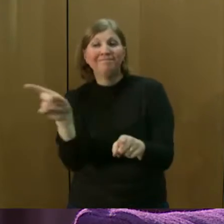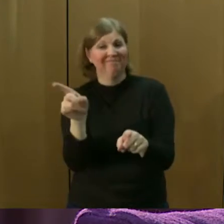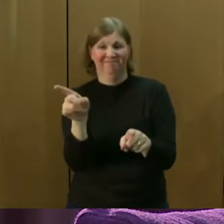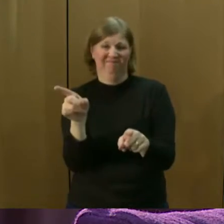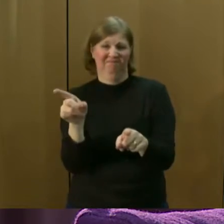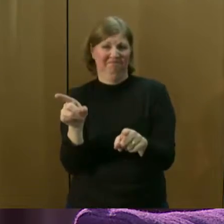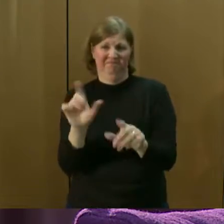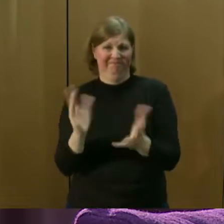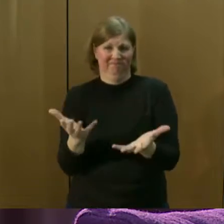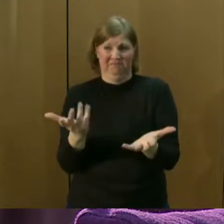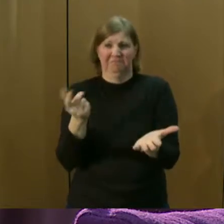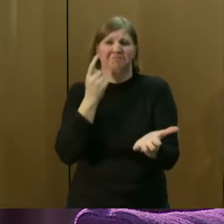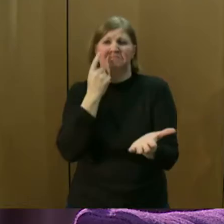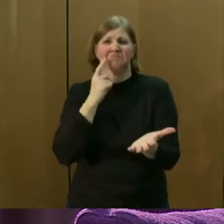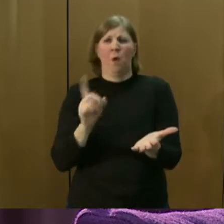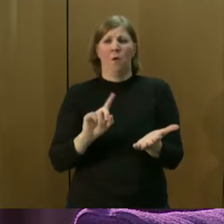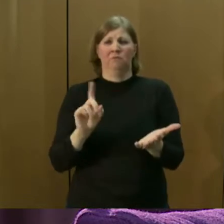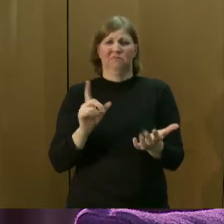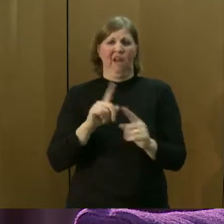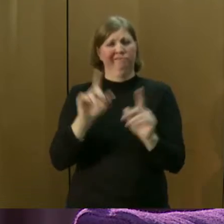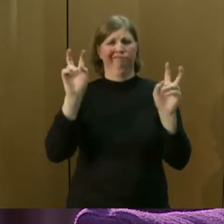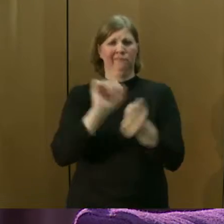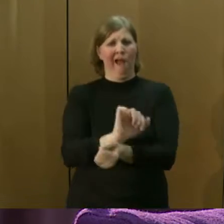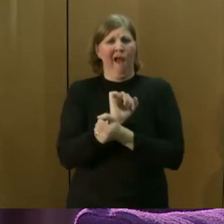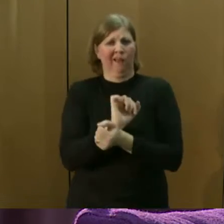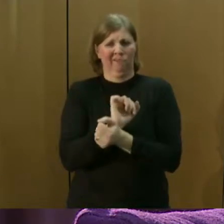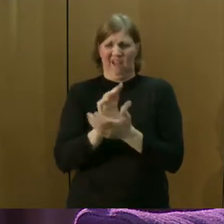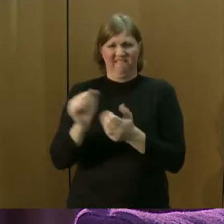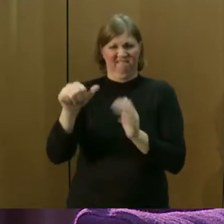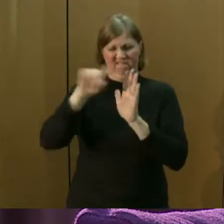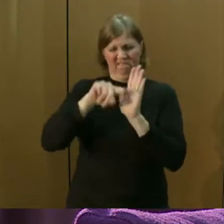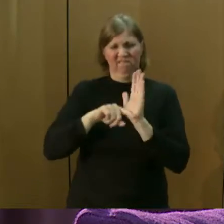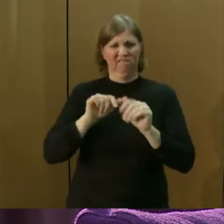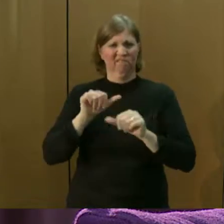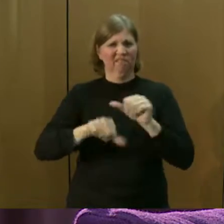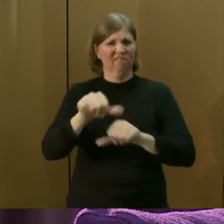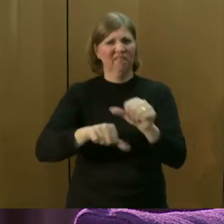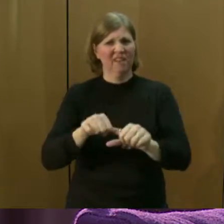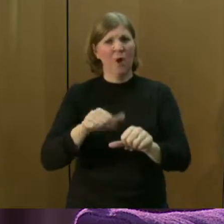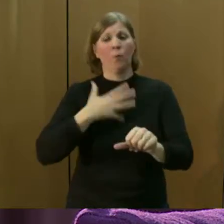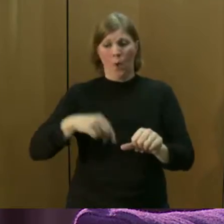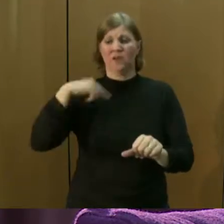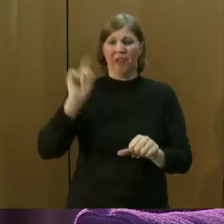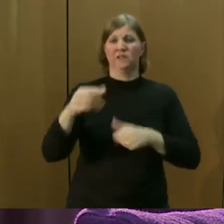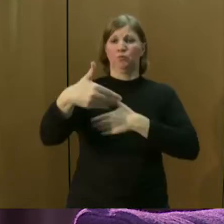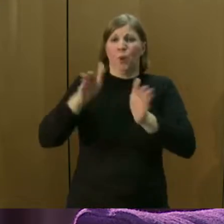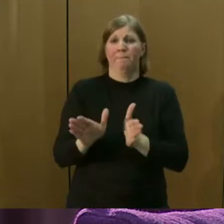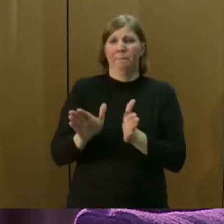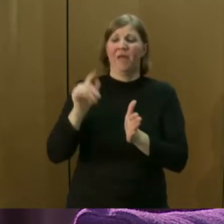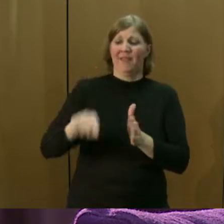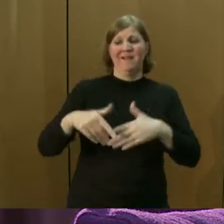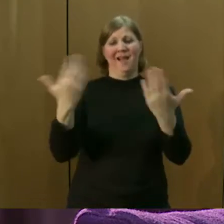process whereby you say, I would like that room on these days for this amount of money, thank you, and that's